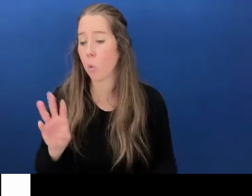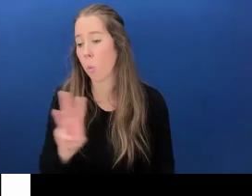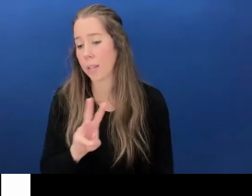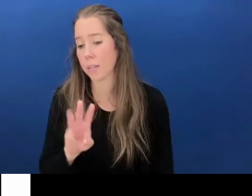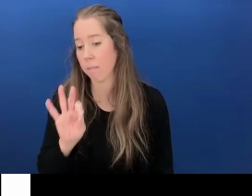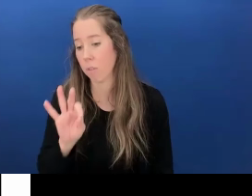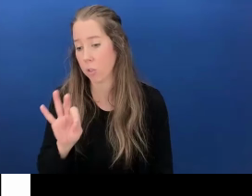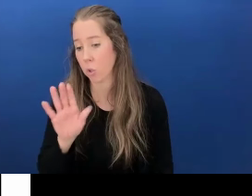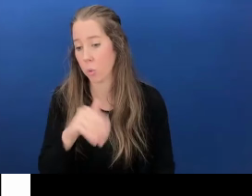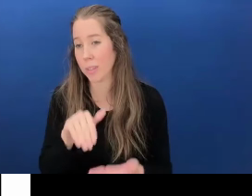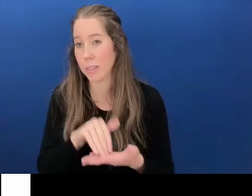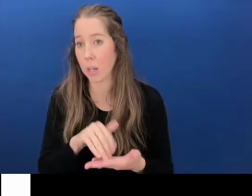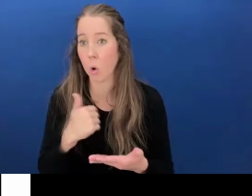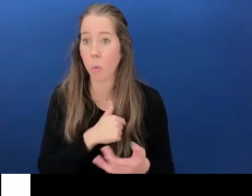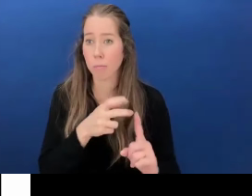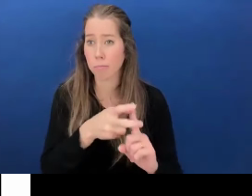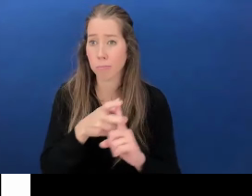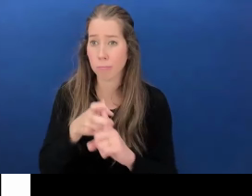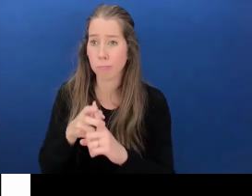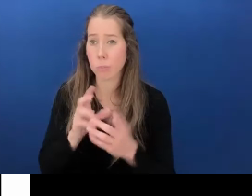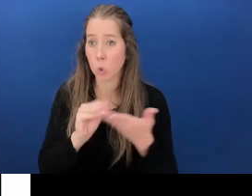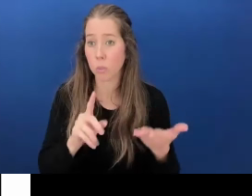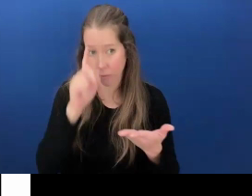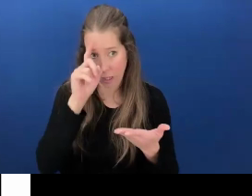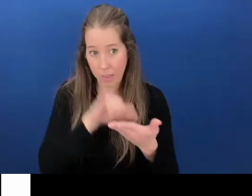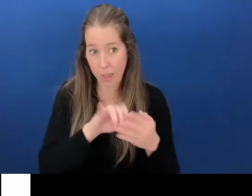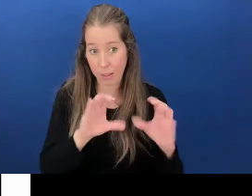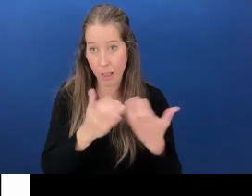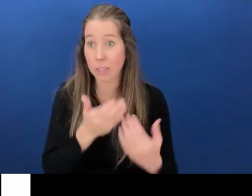Center, where we were recruiting students for the class that we're going to be offering out